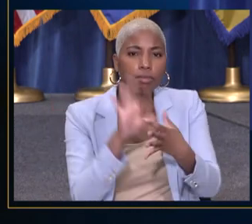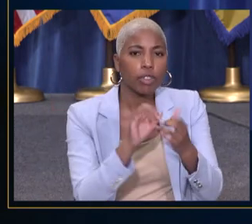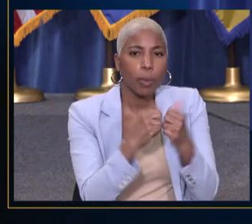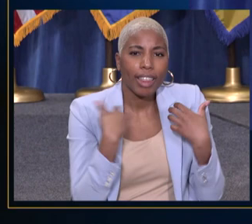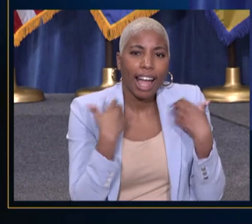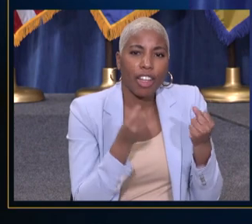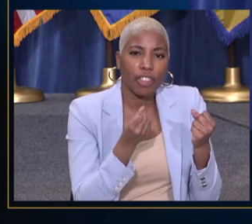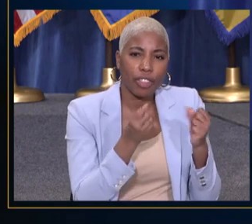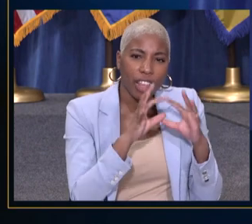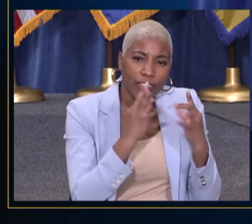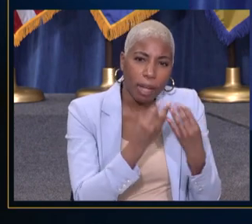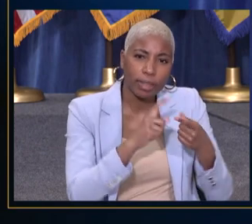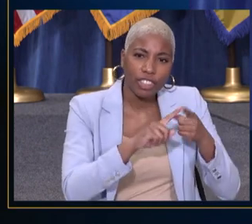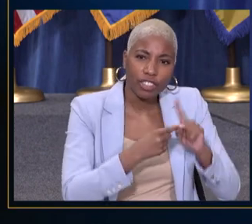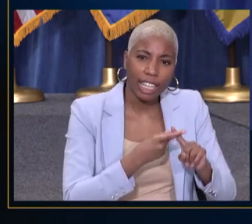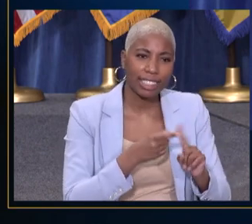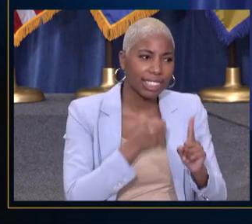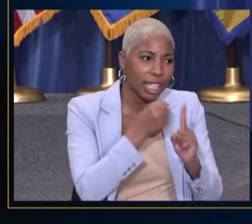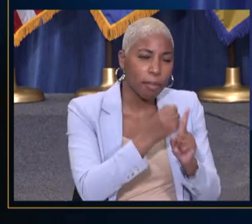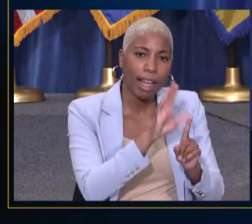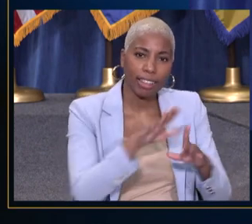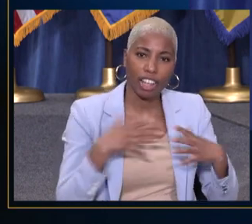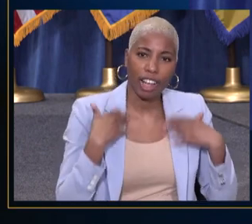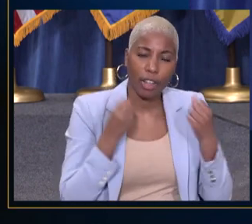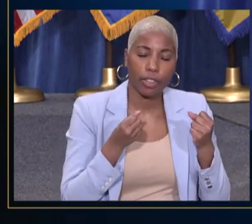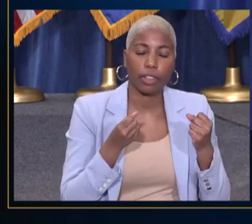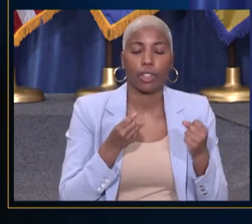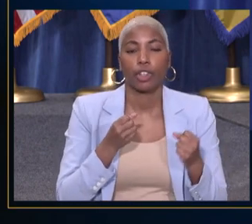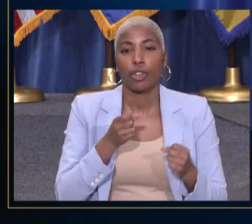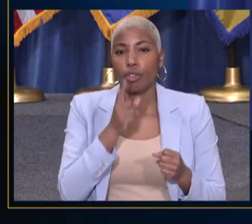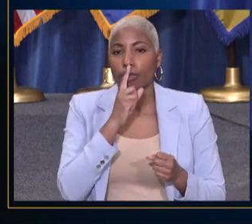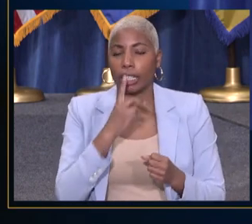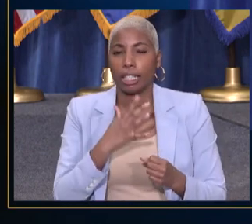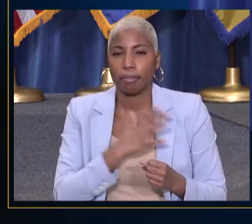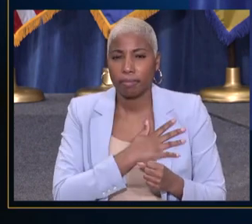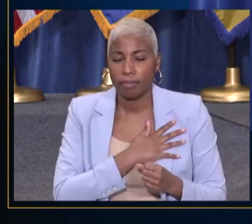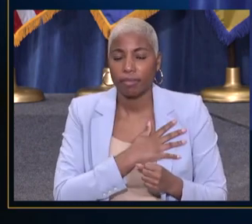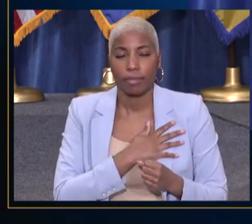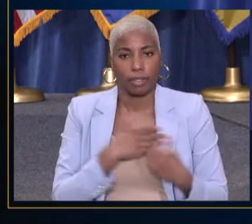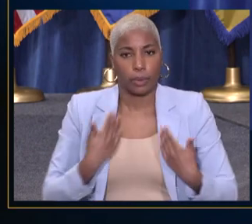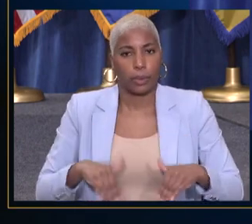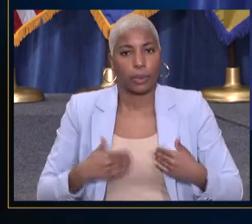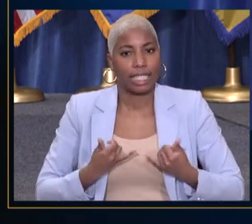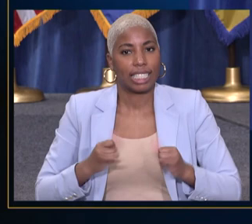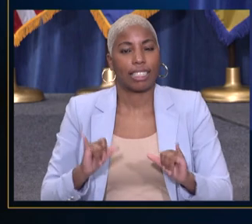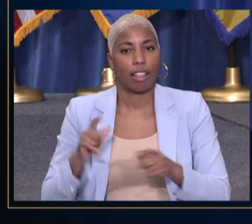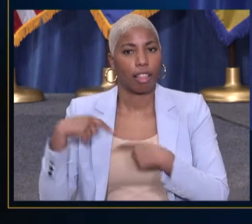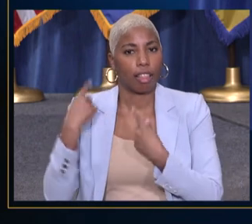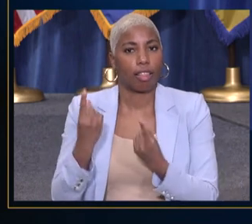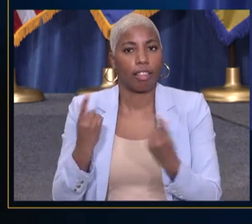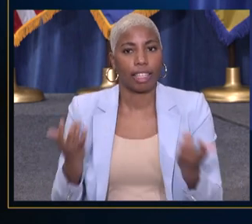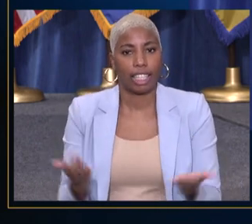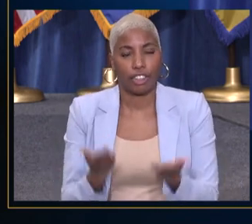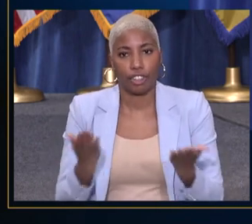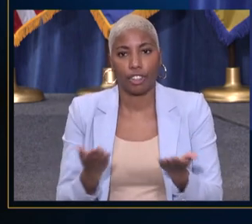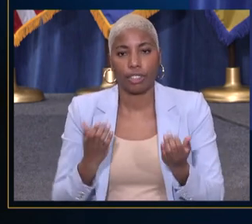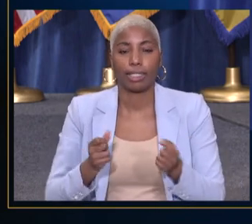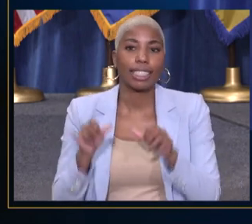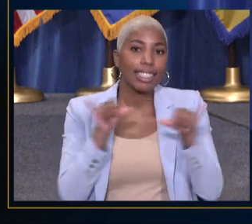their families. It's just really devastating that to find us that we're still here having the same